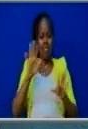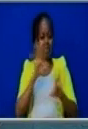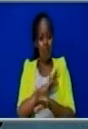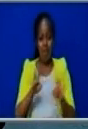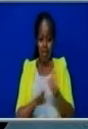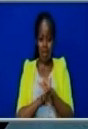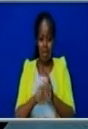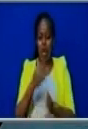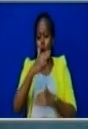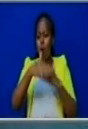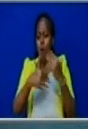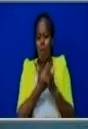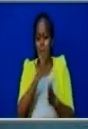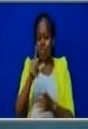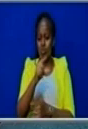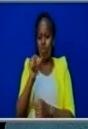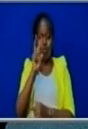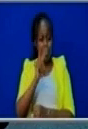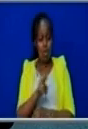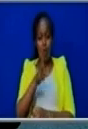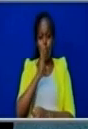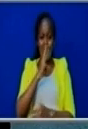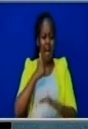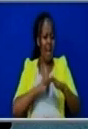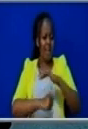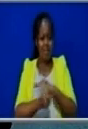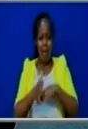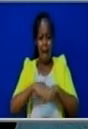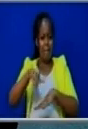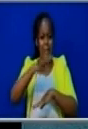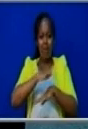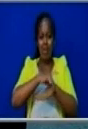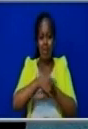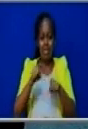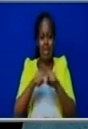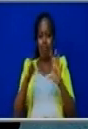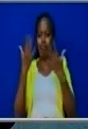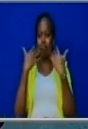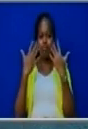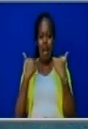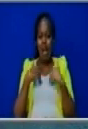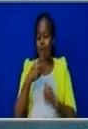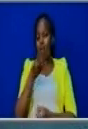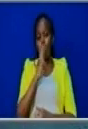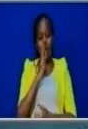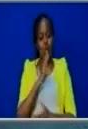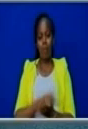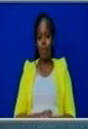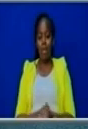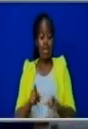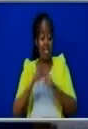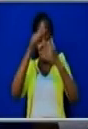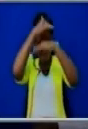everything. Wherever you go, you meet water. Good. Underground, above the ground, in the atmosphere. That's water. Even in